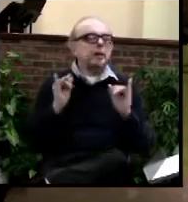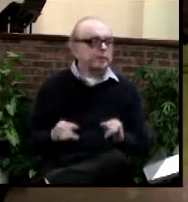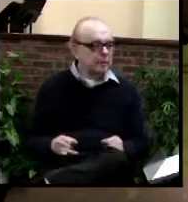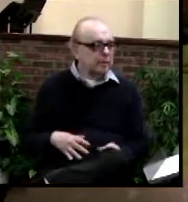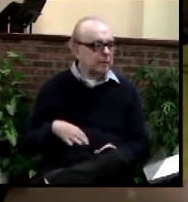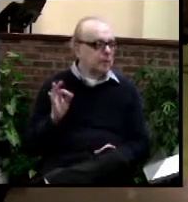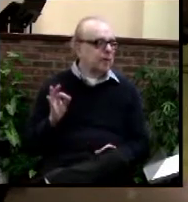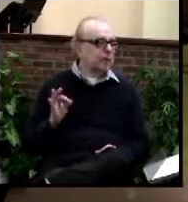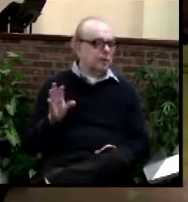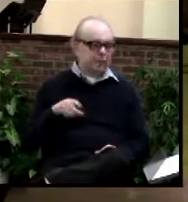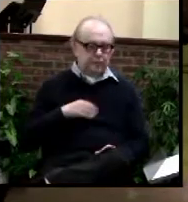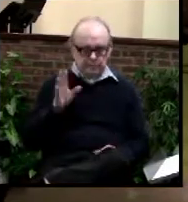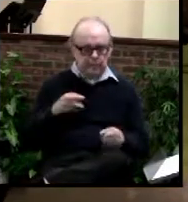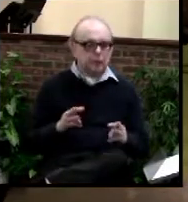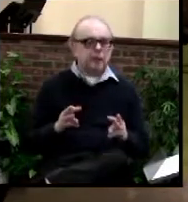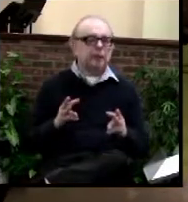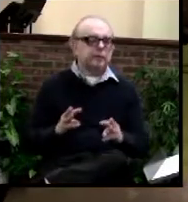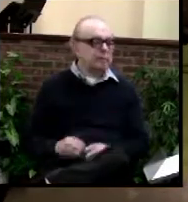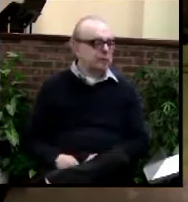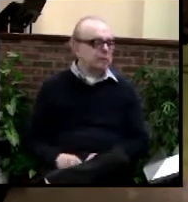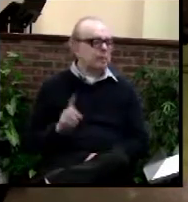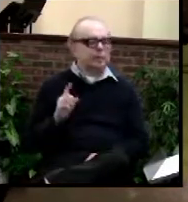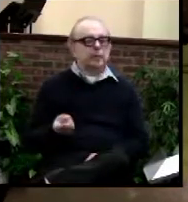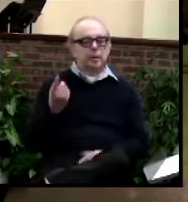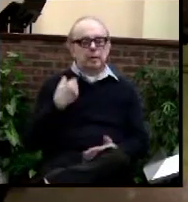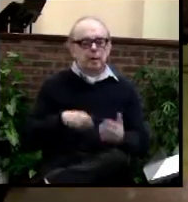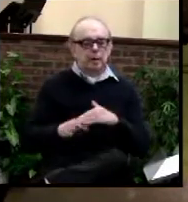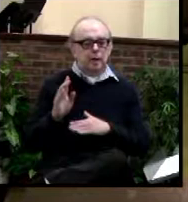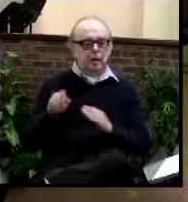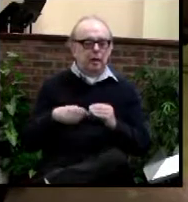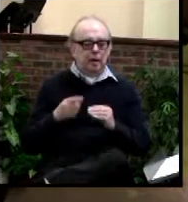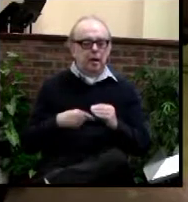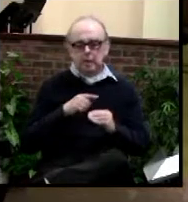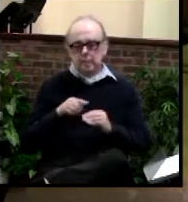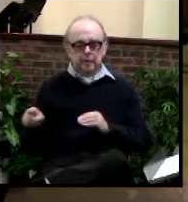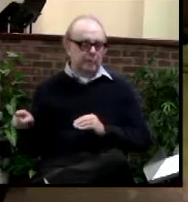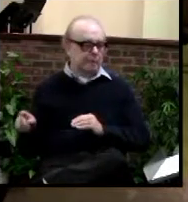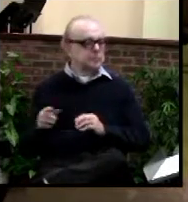their ways. And you need to come out from among them, okay?